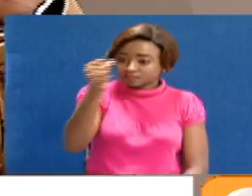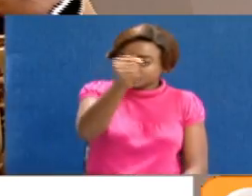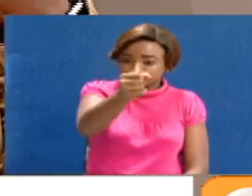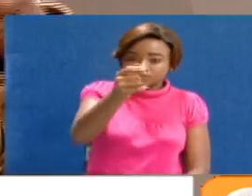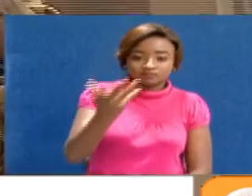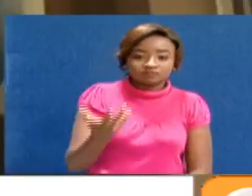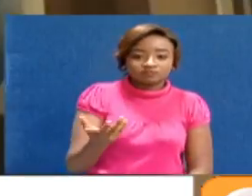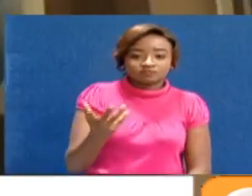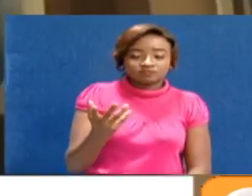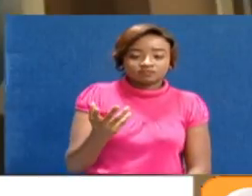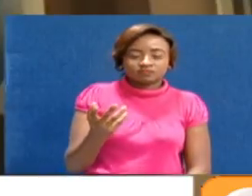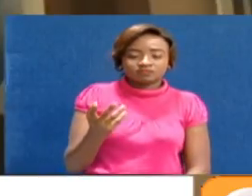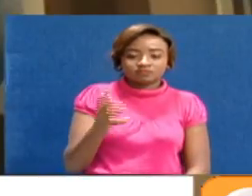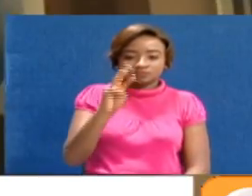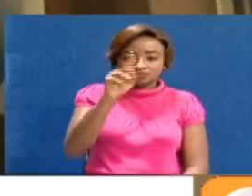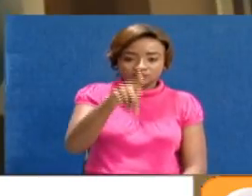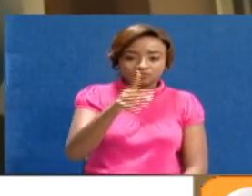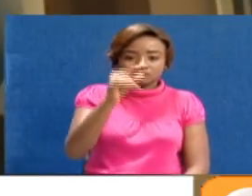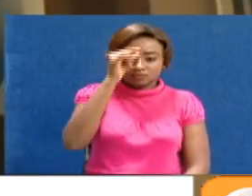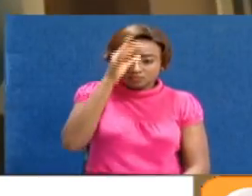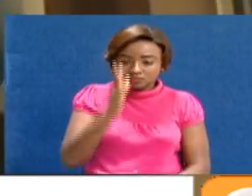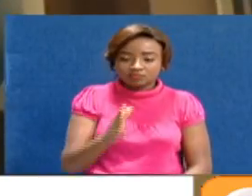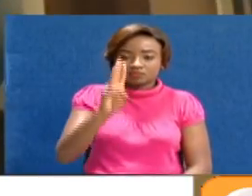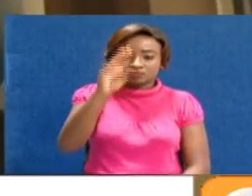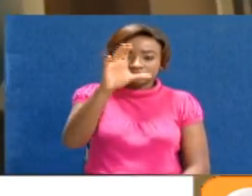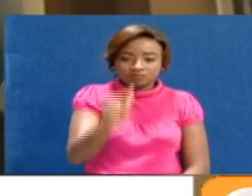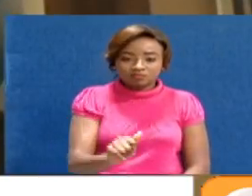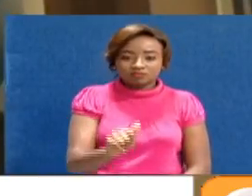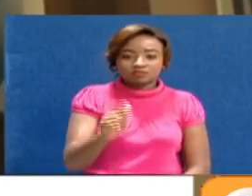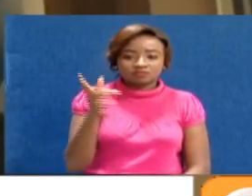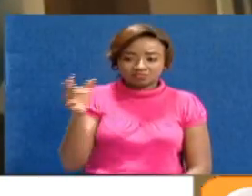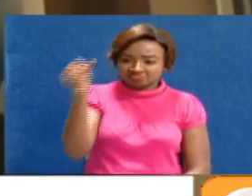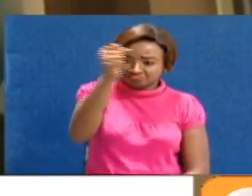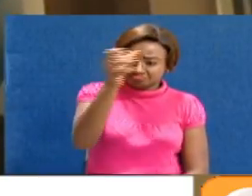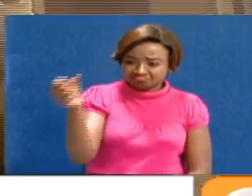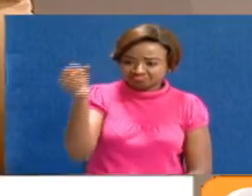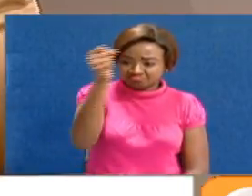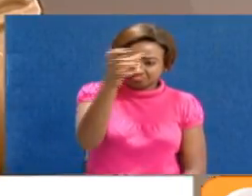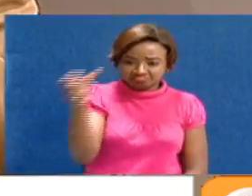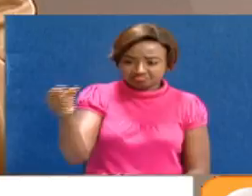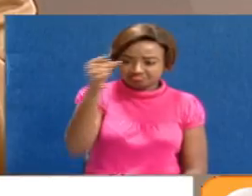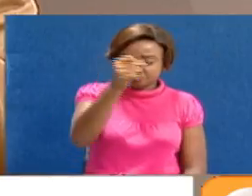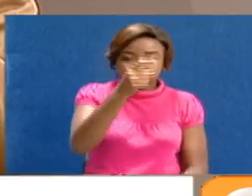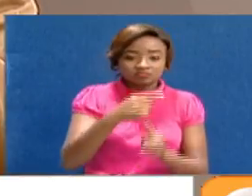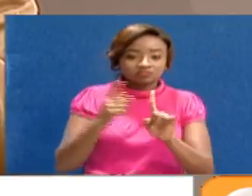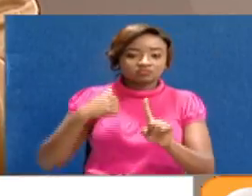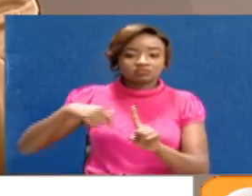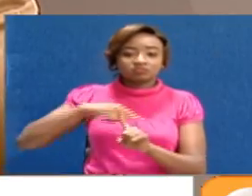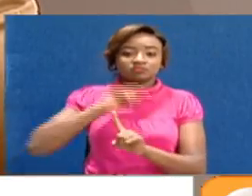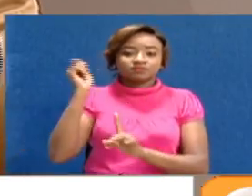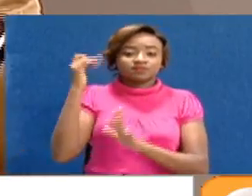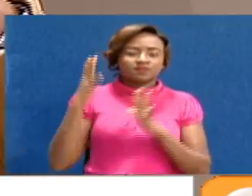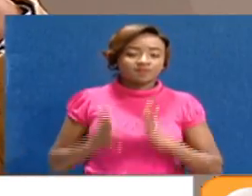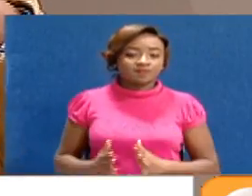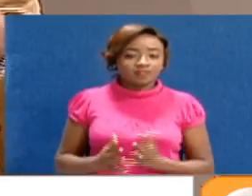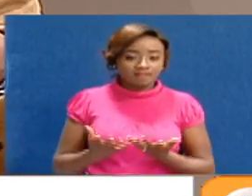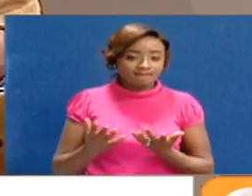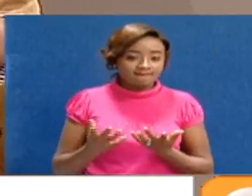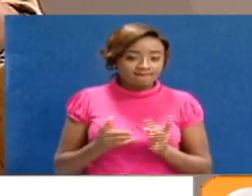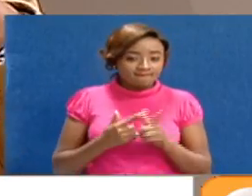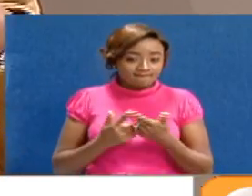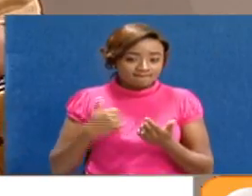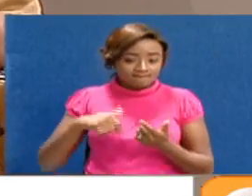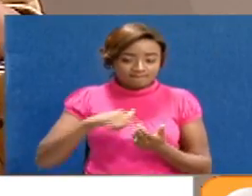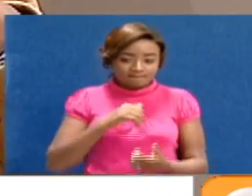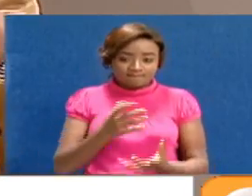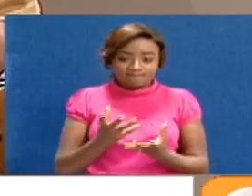are the ones who elect our MPs, our governors, our MCAs. Now, as Kenyans, let's put the